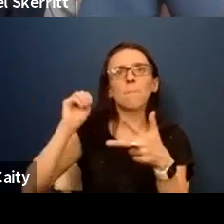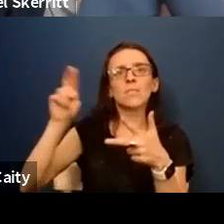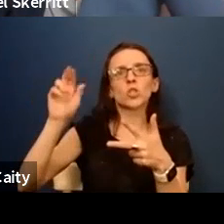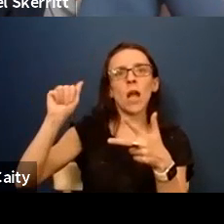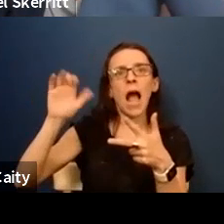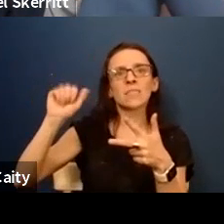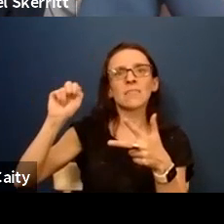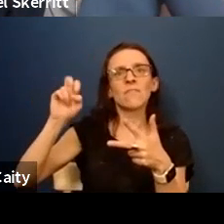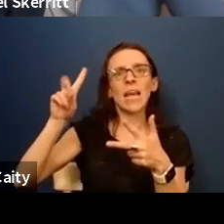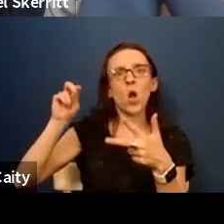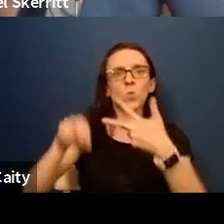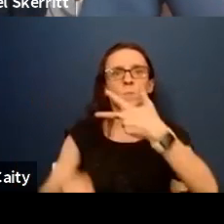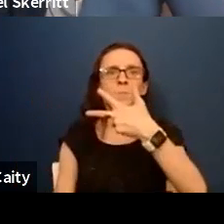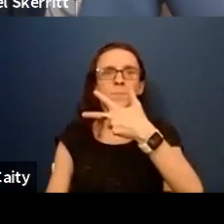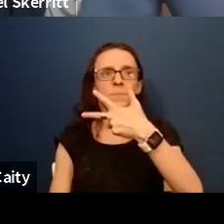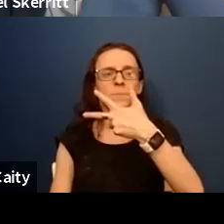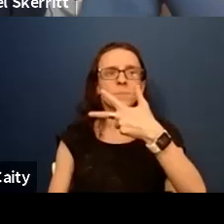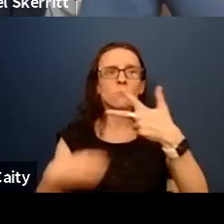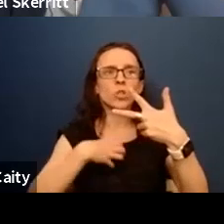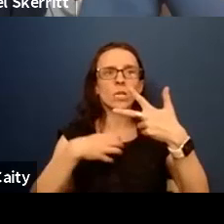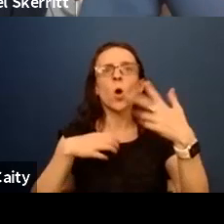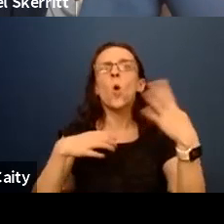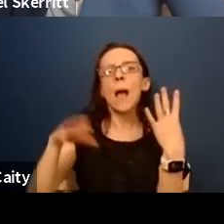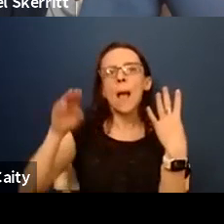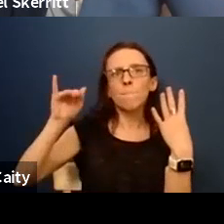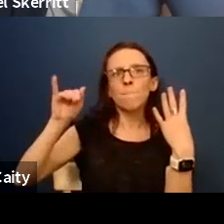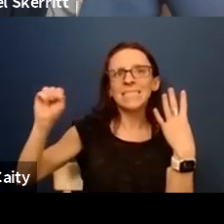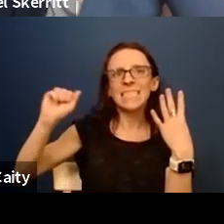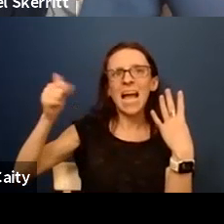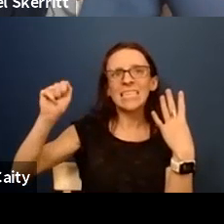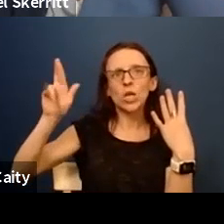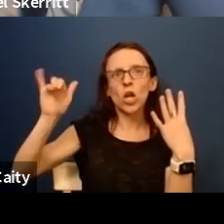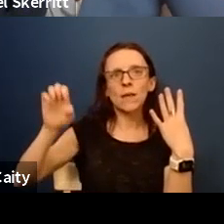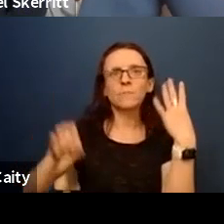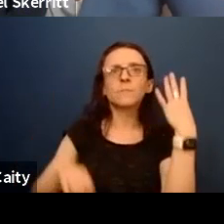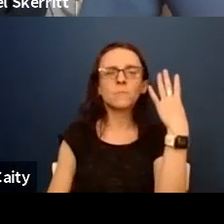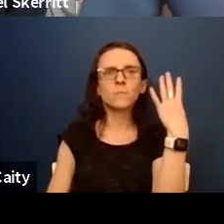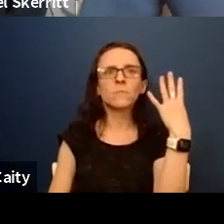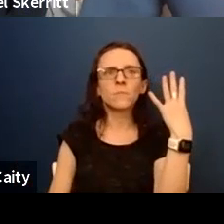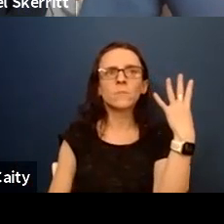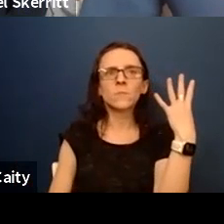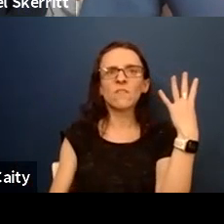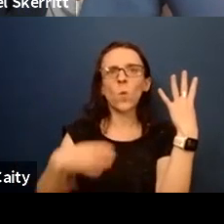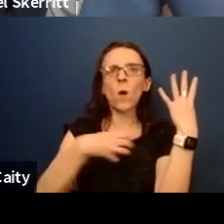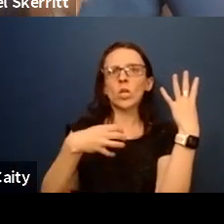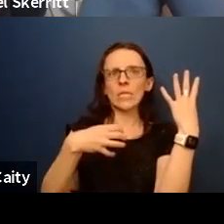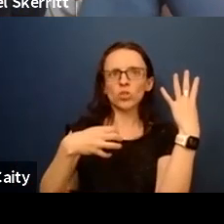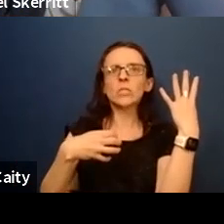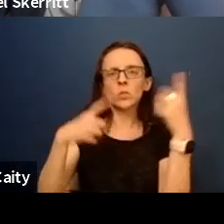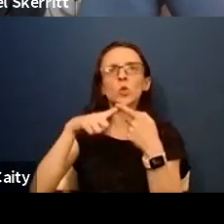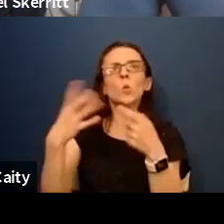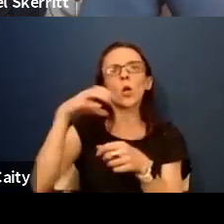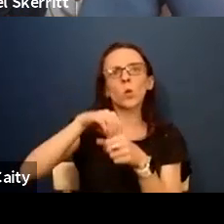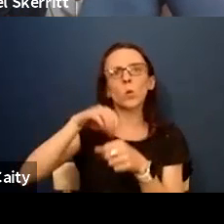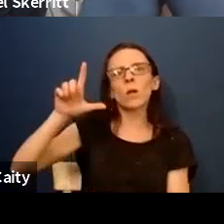objects. Okay. And Ms. Aguirre objects. So 4 people object to including a lottery